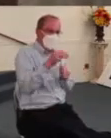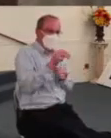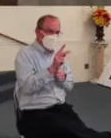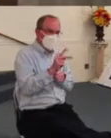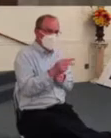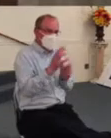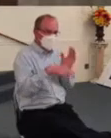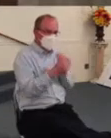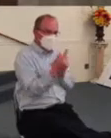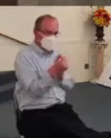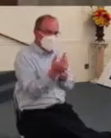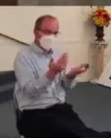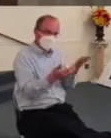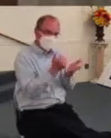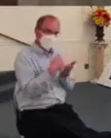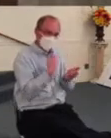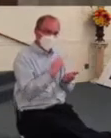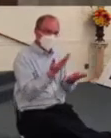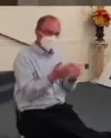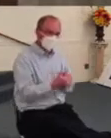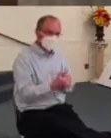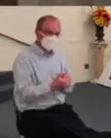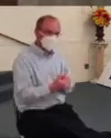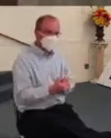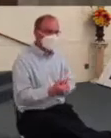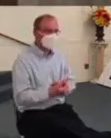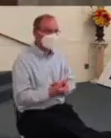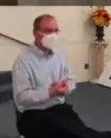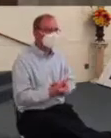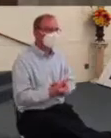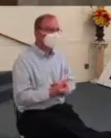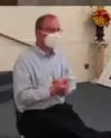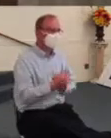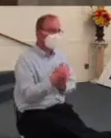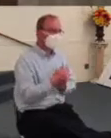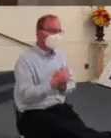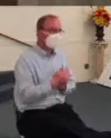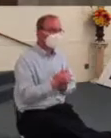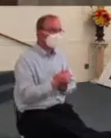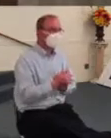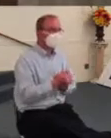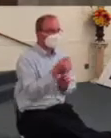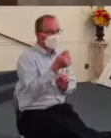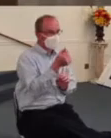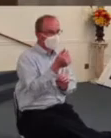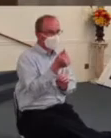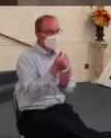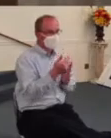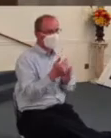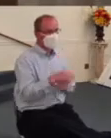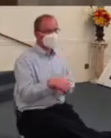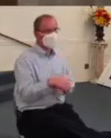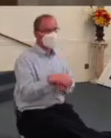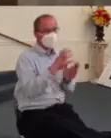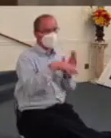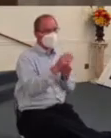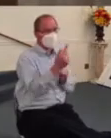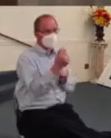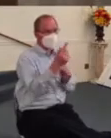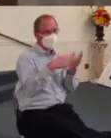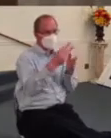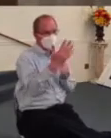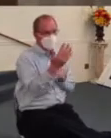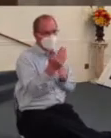us just a little bit before. Mark the 11th chapter, verse 15 through